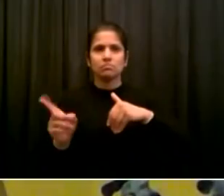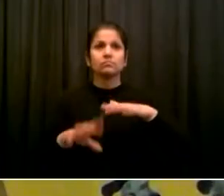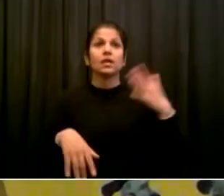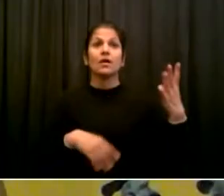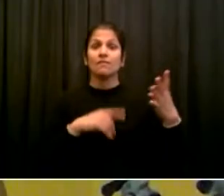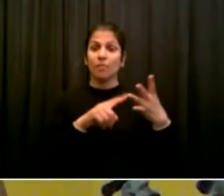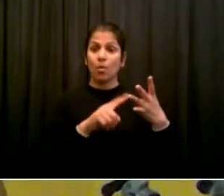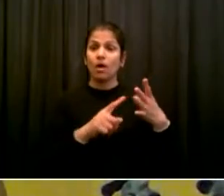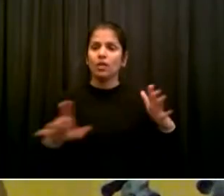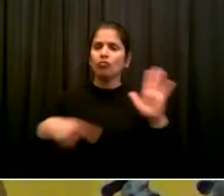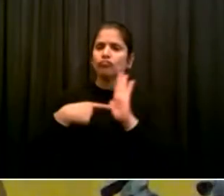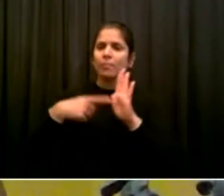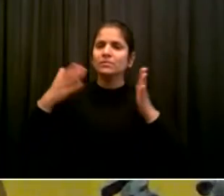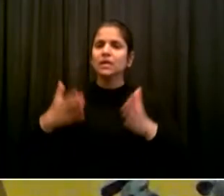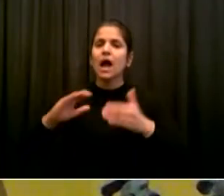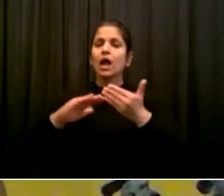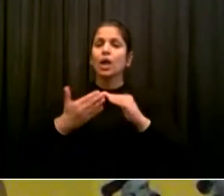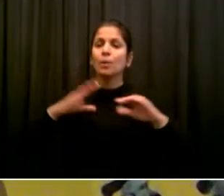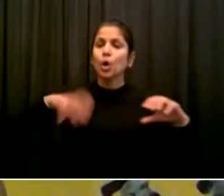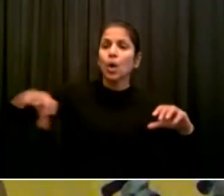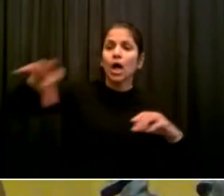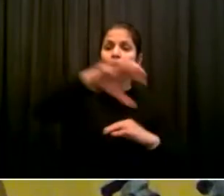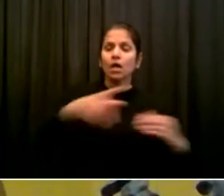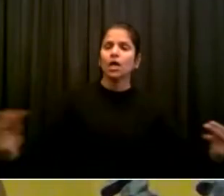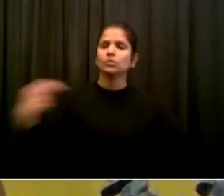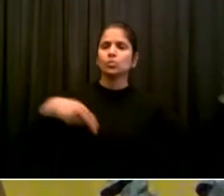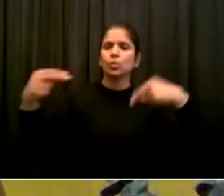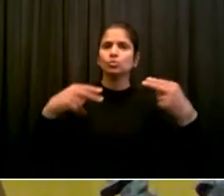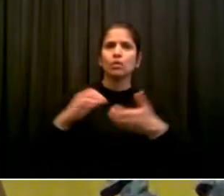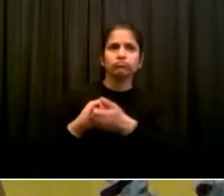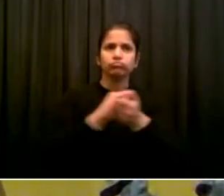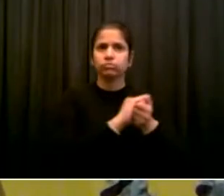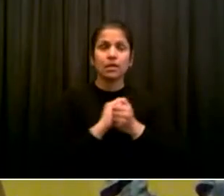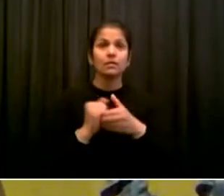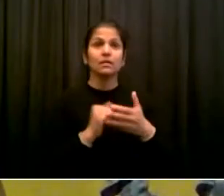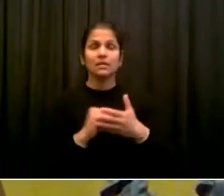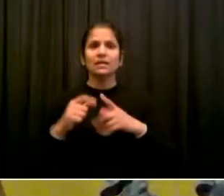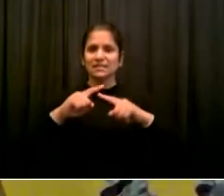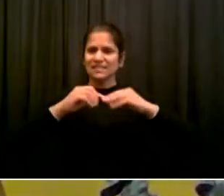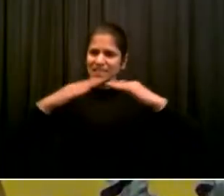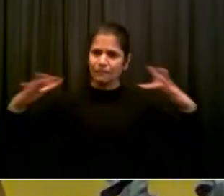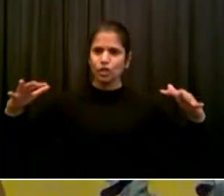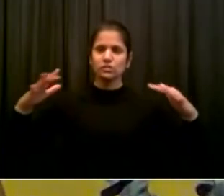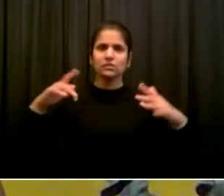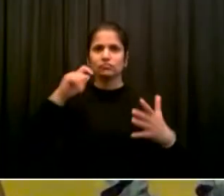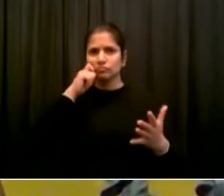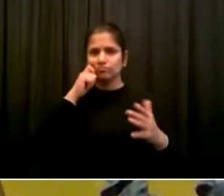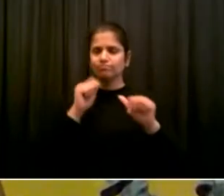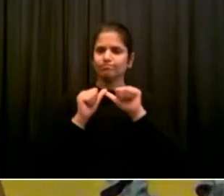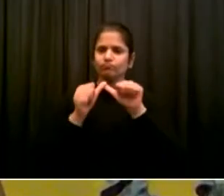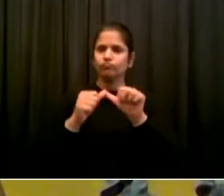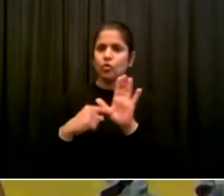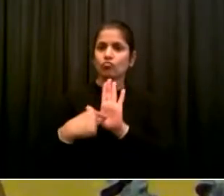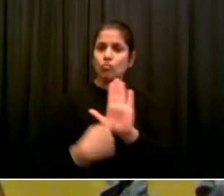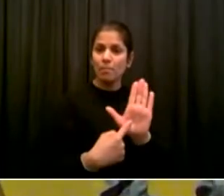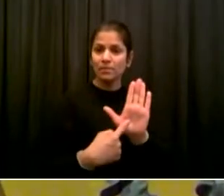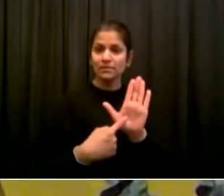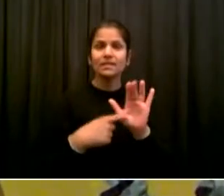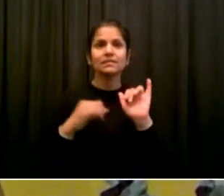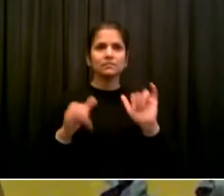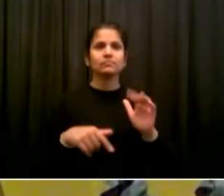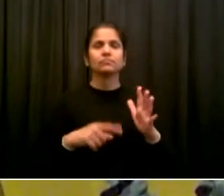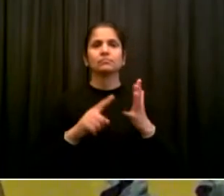creating a diverse, resilient, and supported NYPD. My area of concern walking into this work was